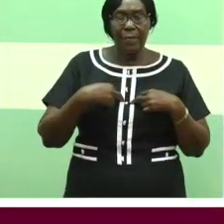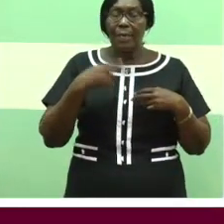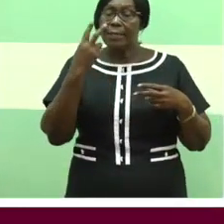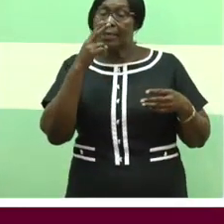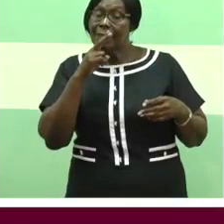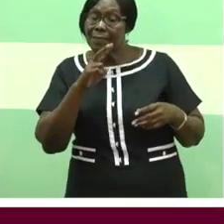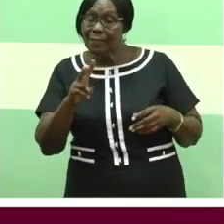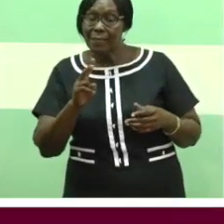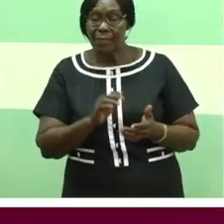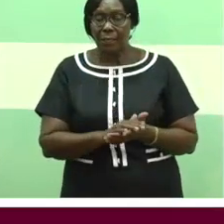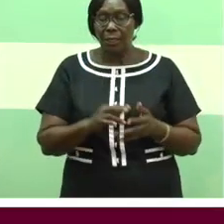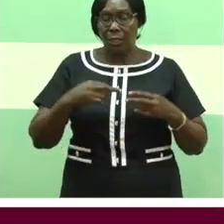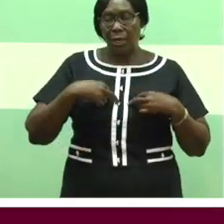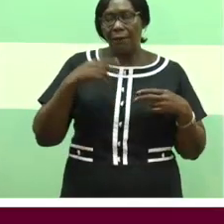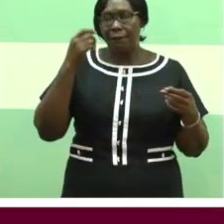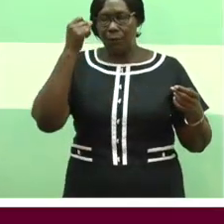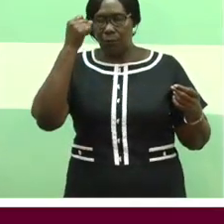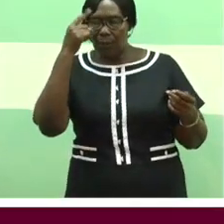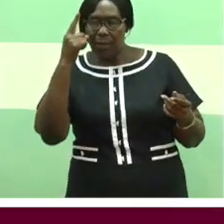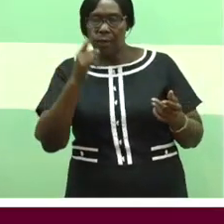important. So you have your wake up,